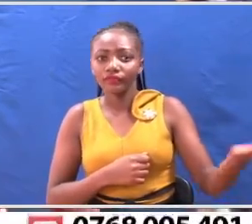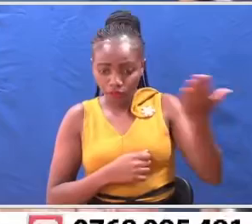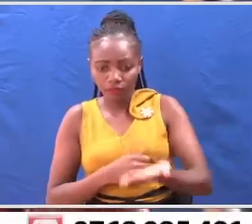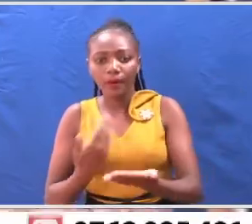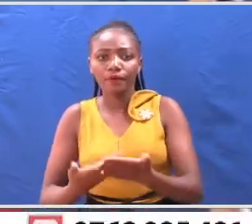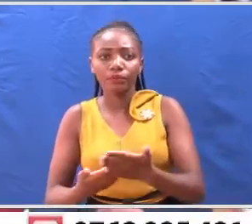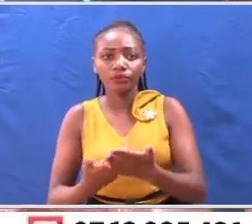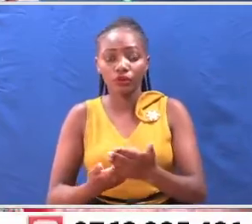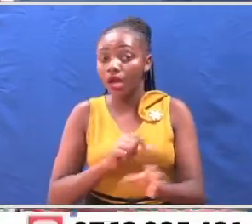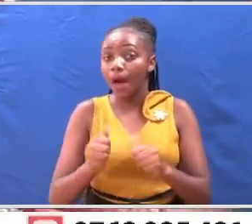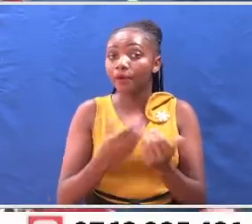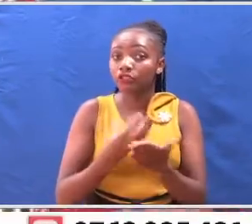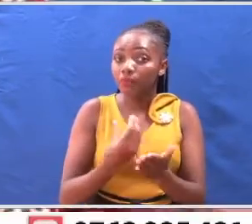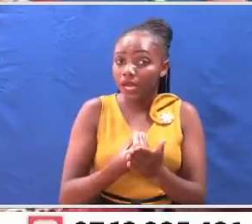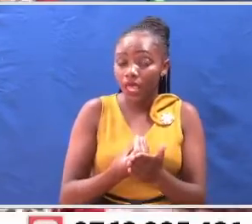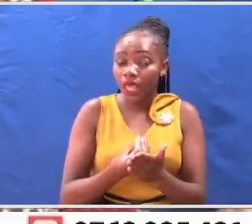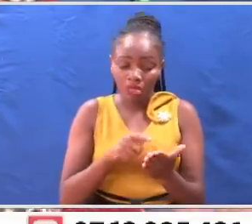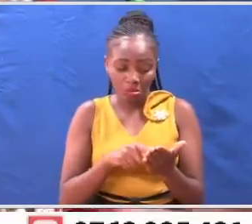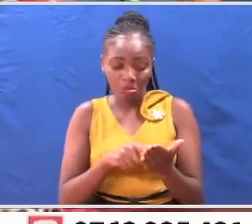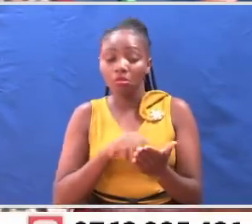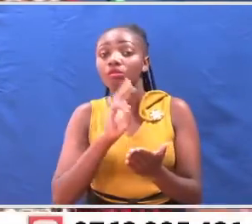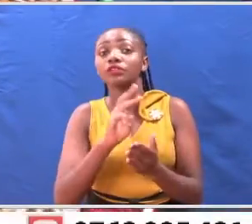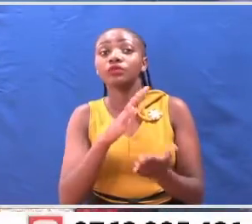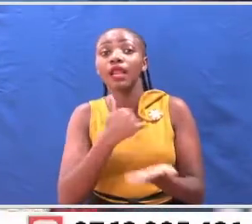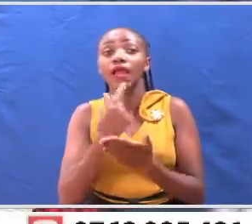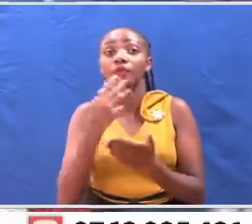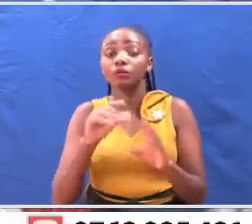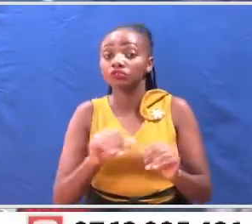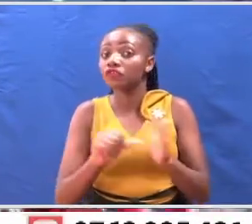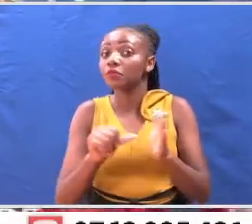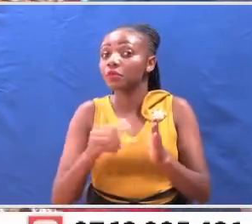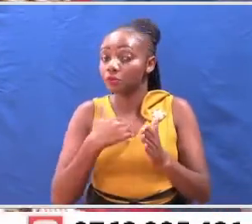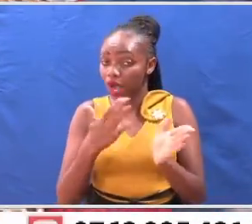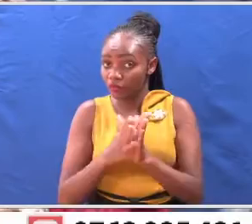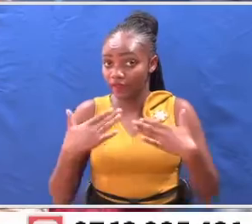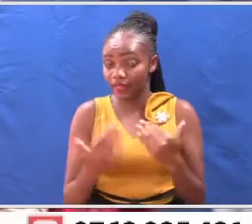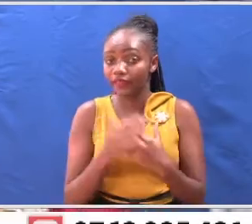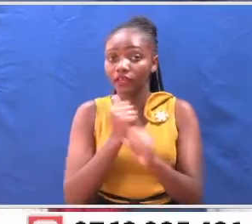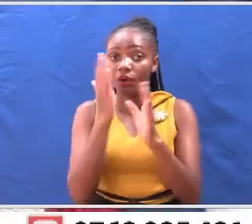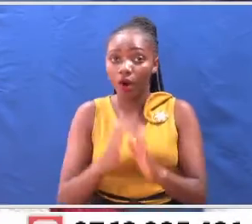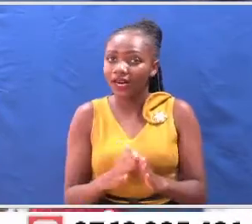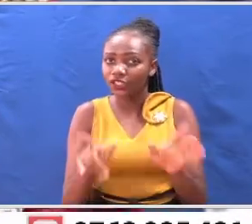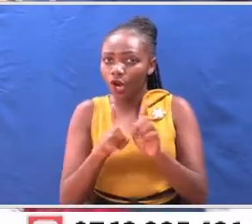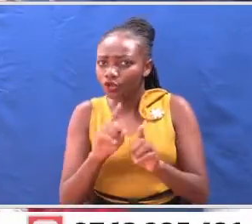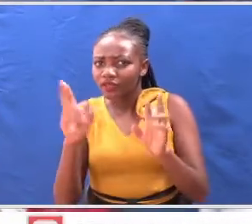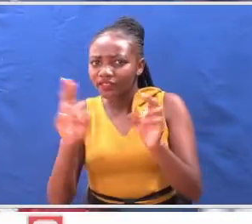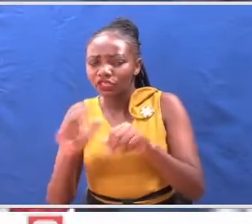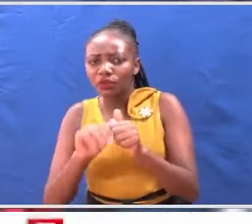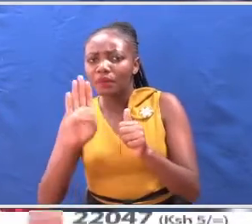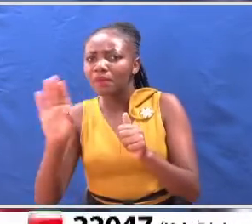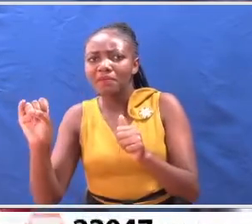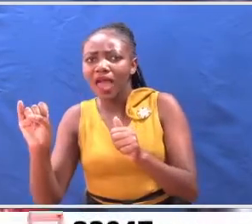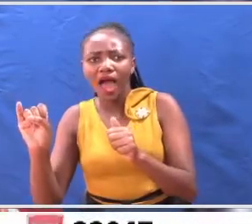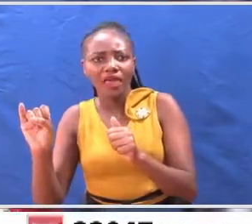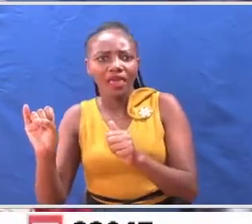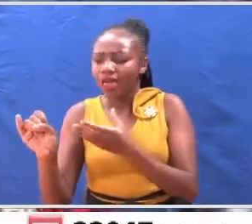pendekezo ya pesa ambaye itamsaidia kutatua hiyo shida. Aondoe hii pesa ya BBI iende huko.